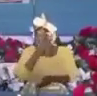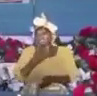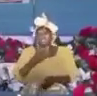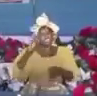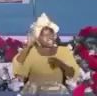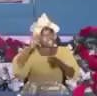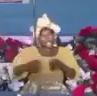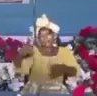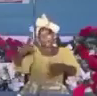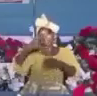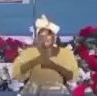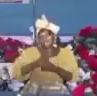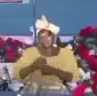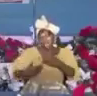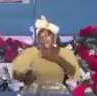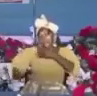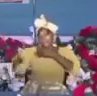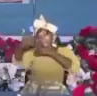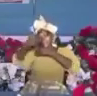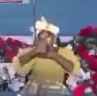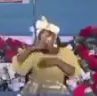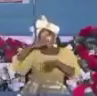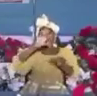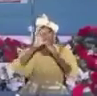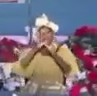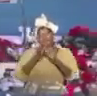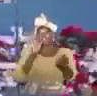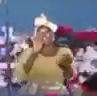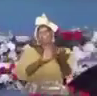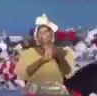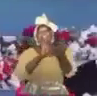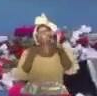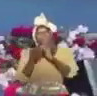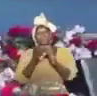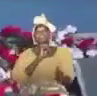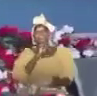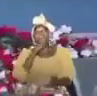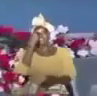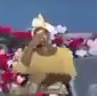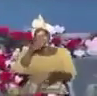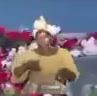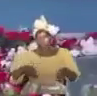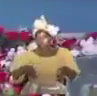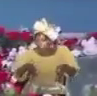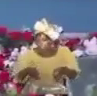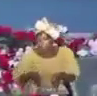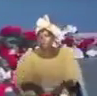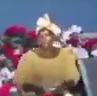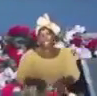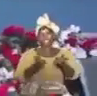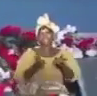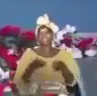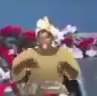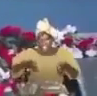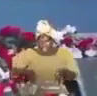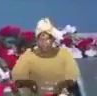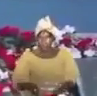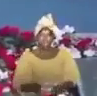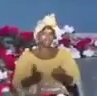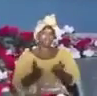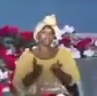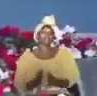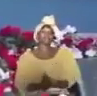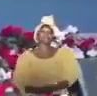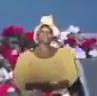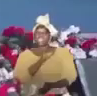Jesus said this about himself. I am the way, not a way. The way. There is a way that seemeth right unto a man, the Bible